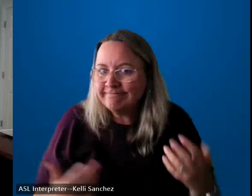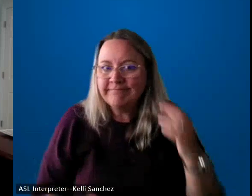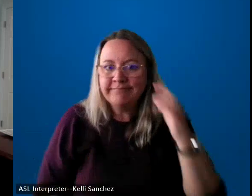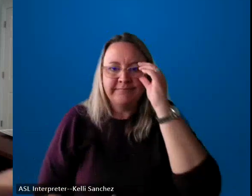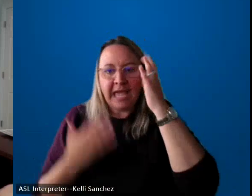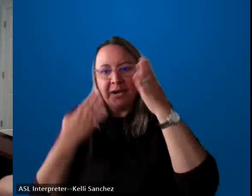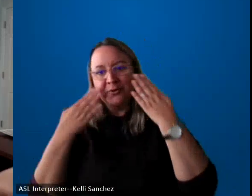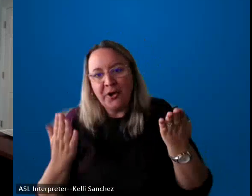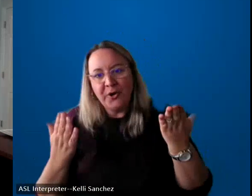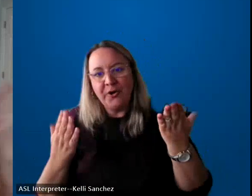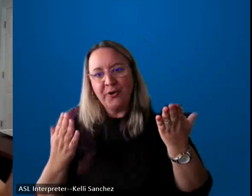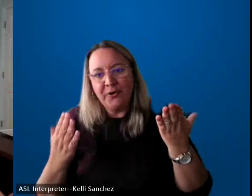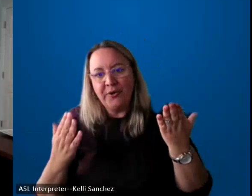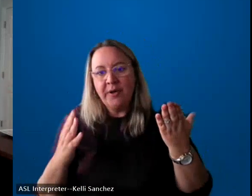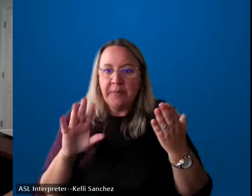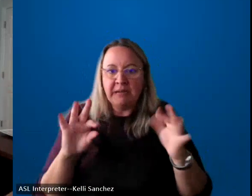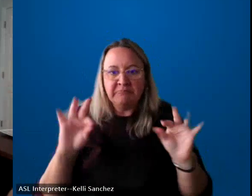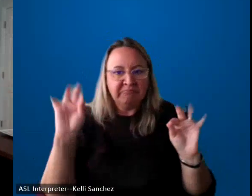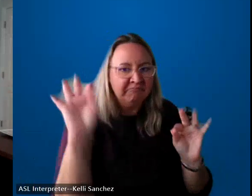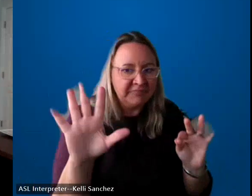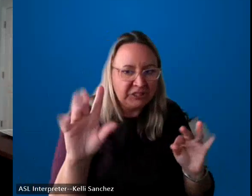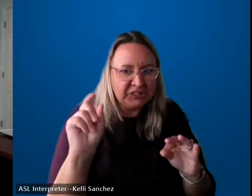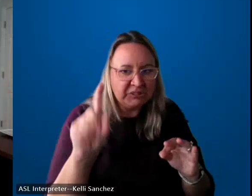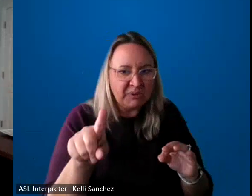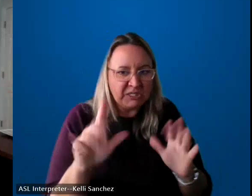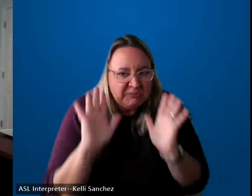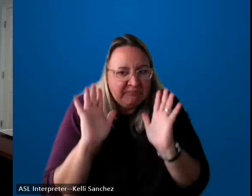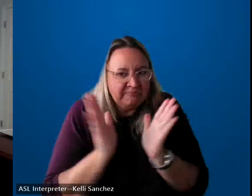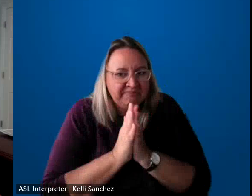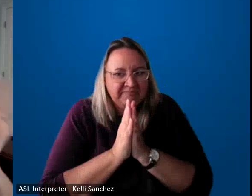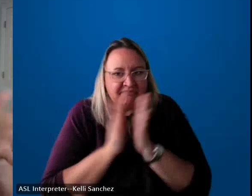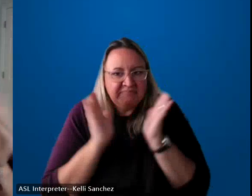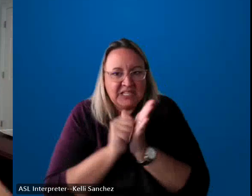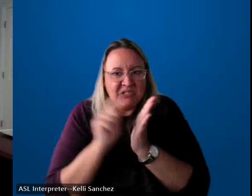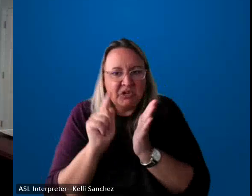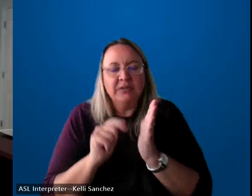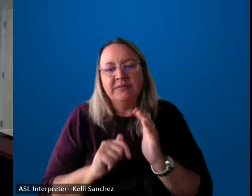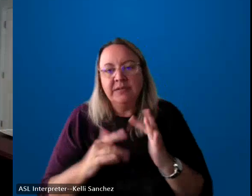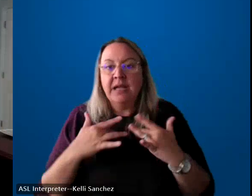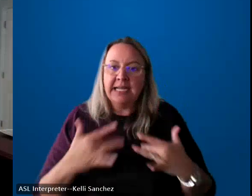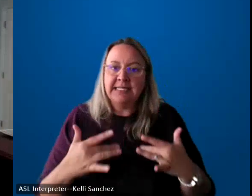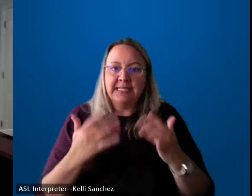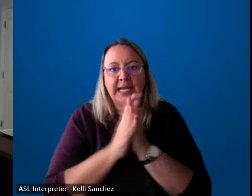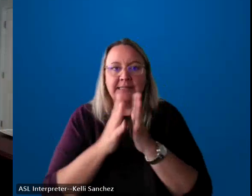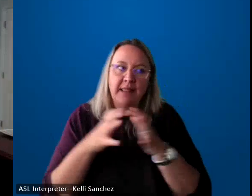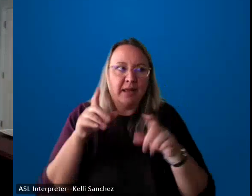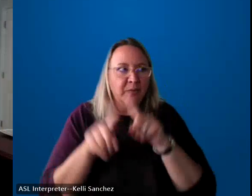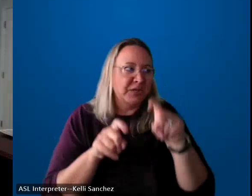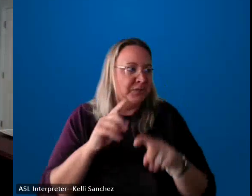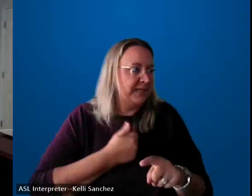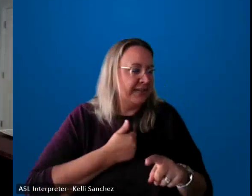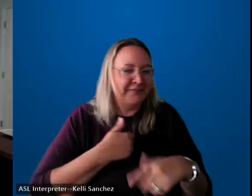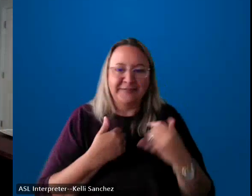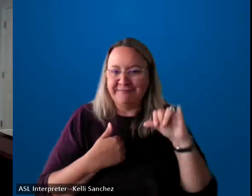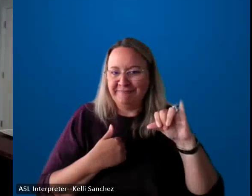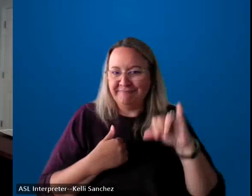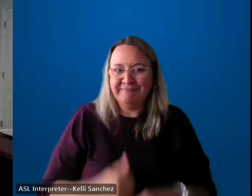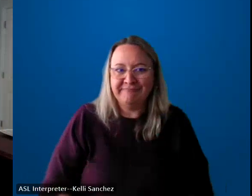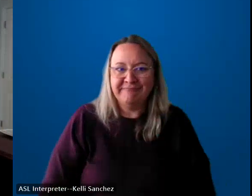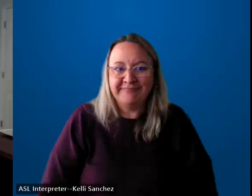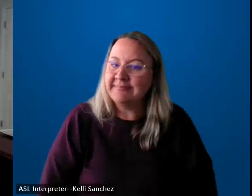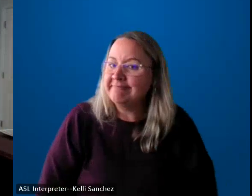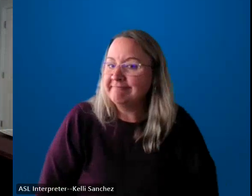I don't know. And I'm just posing the question. I tend to ask a lot of questions. So